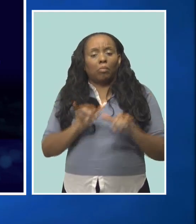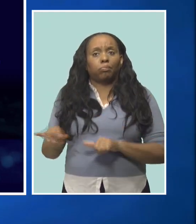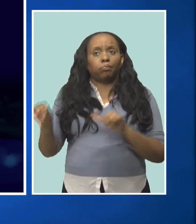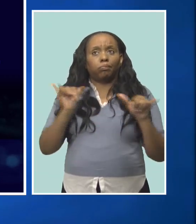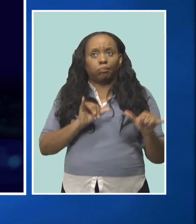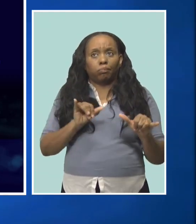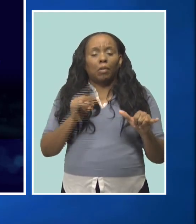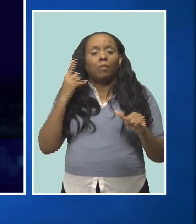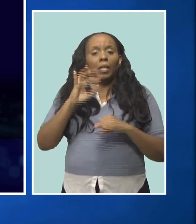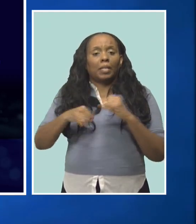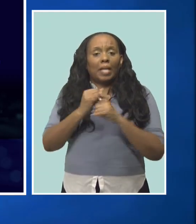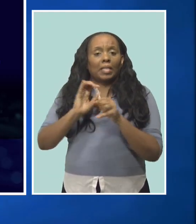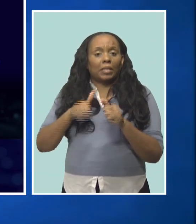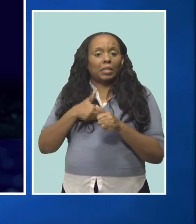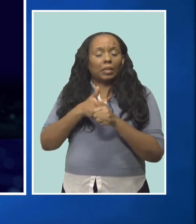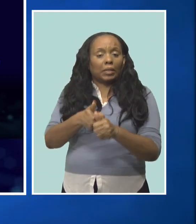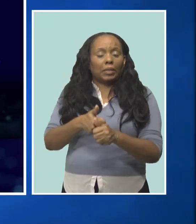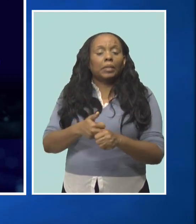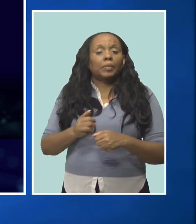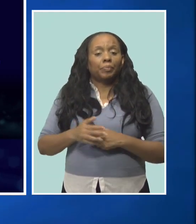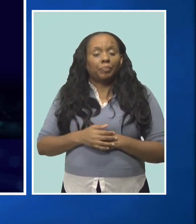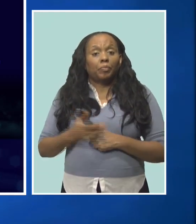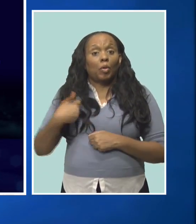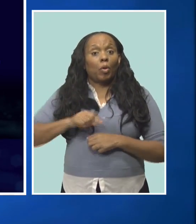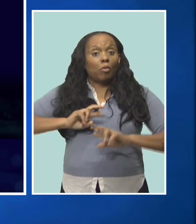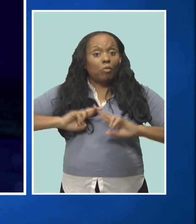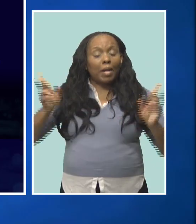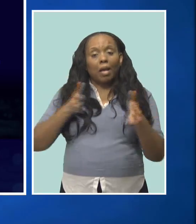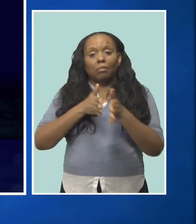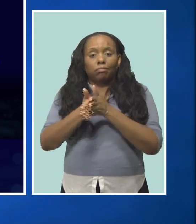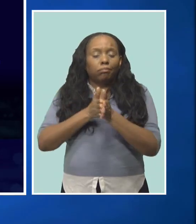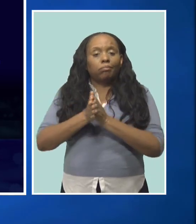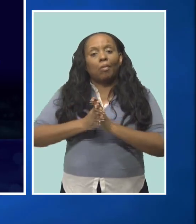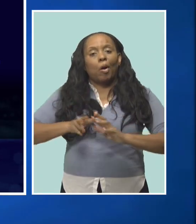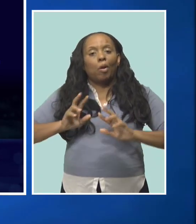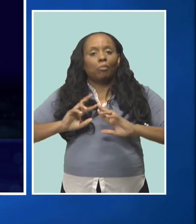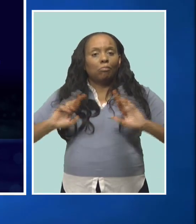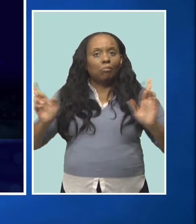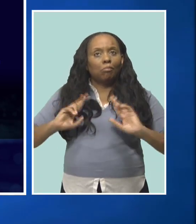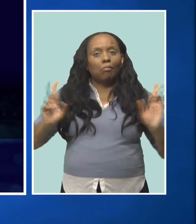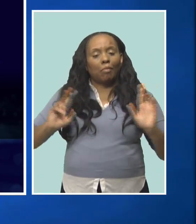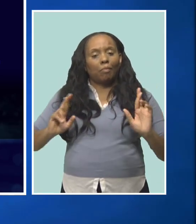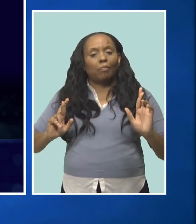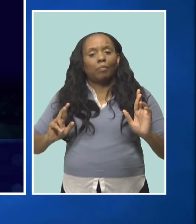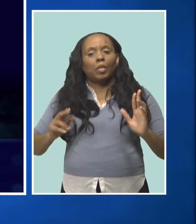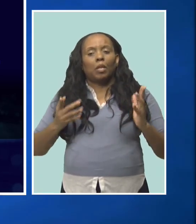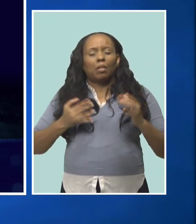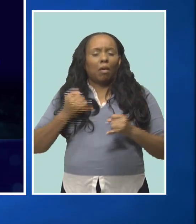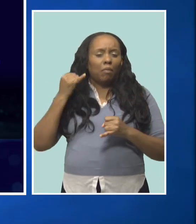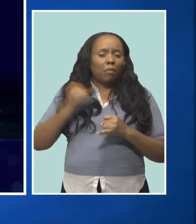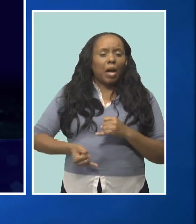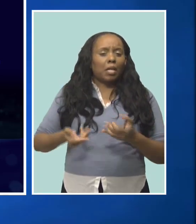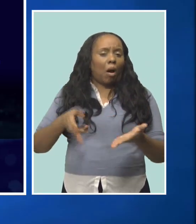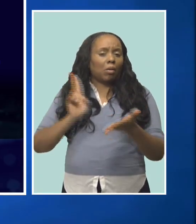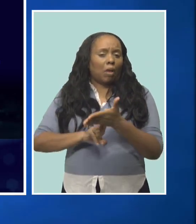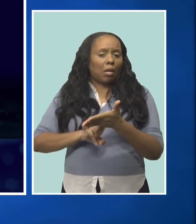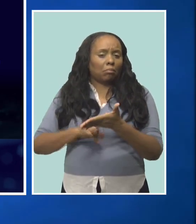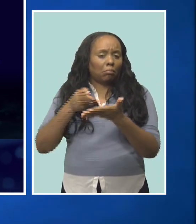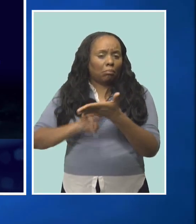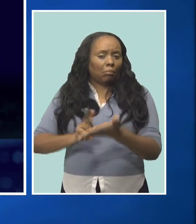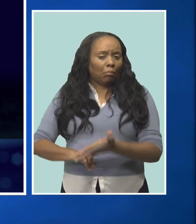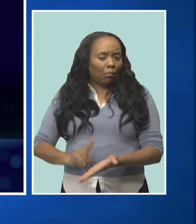to national standards. We are ready and raring to go, just waiting on the final contracts and